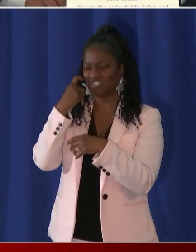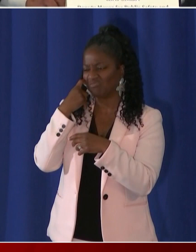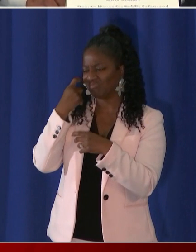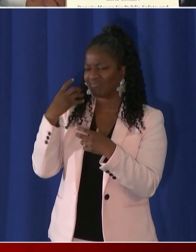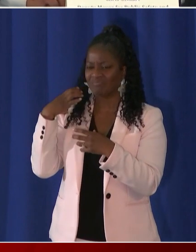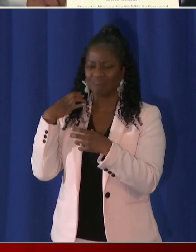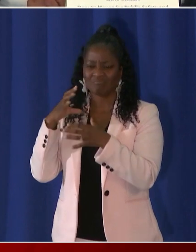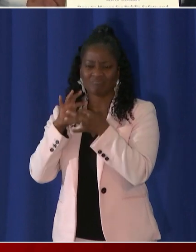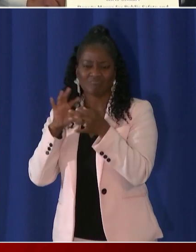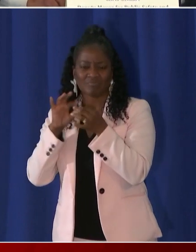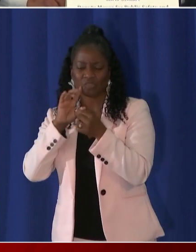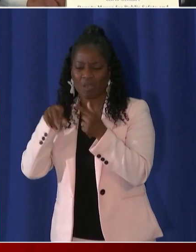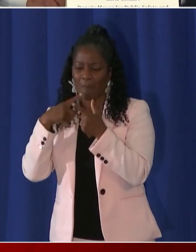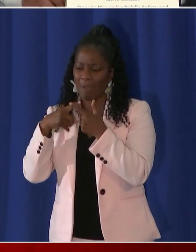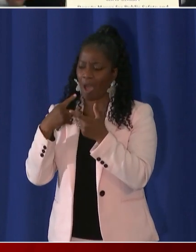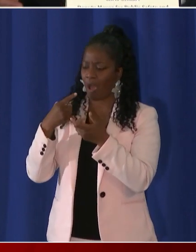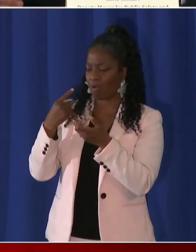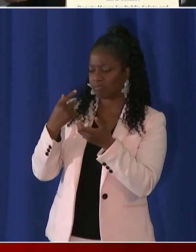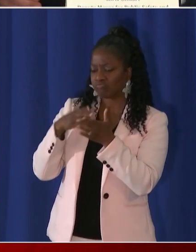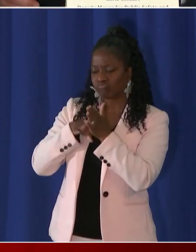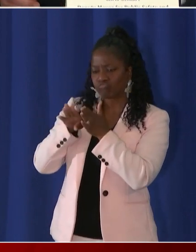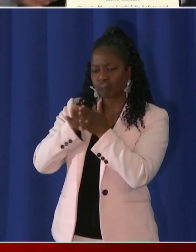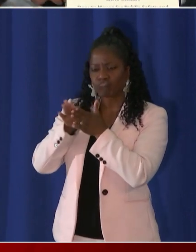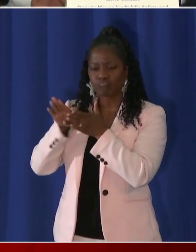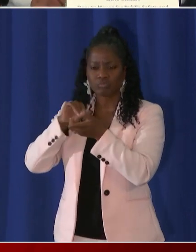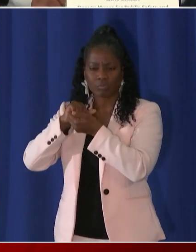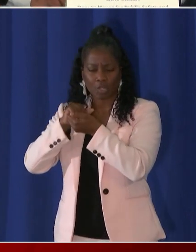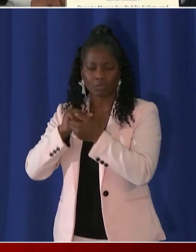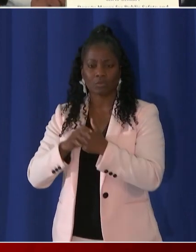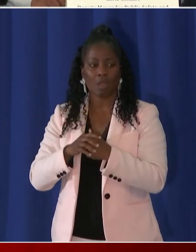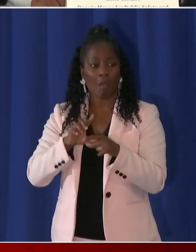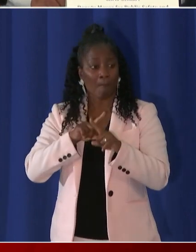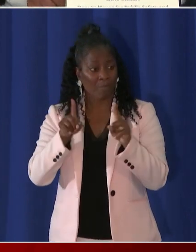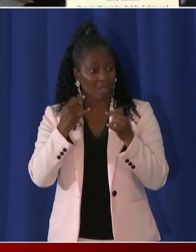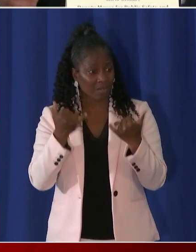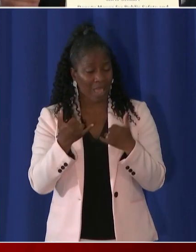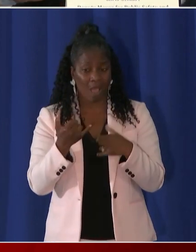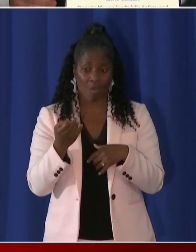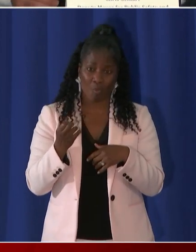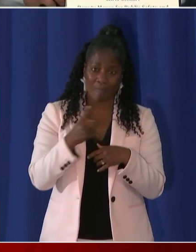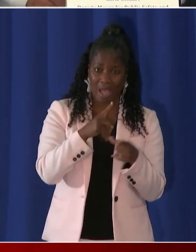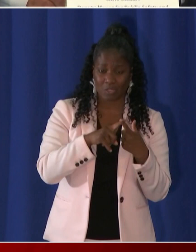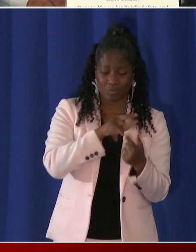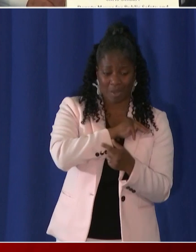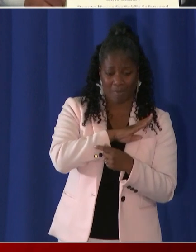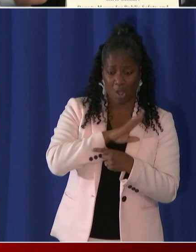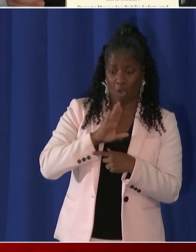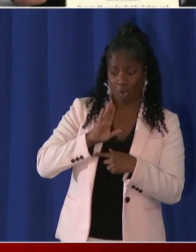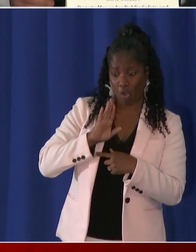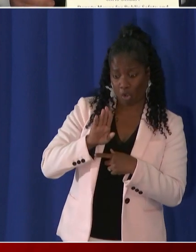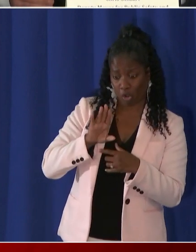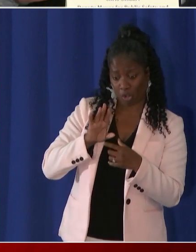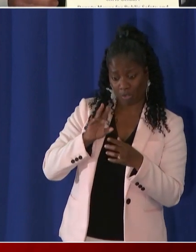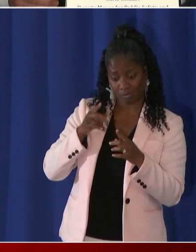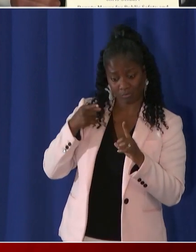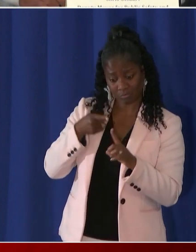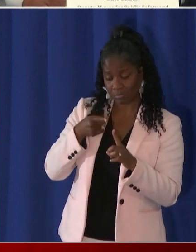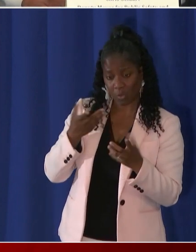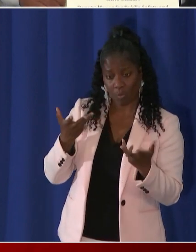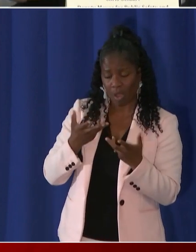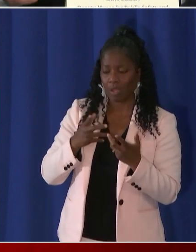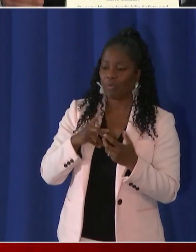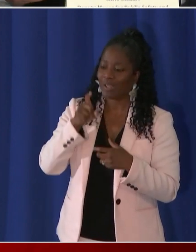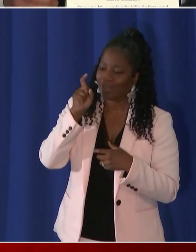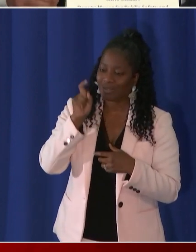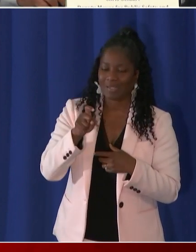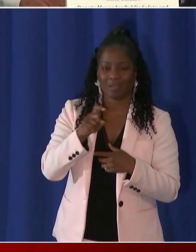leveraging partnerships and all of that. But it's important to come back to what the mayor has said over and over is we need the law enforcement officers on our street to be able to do these